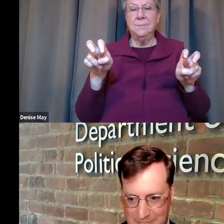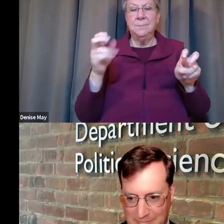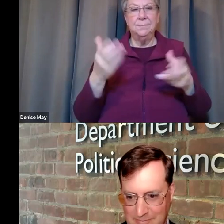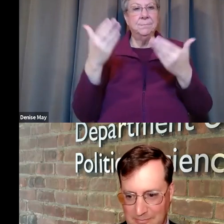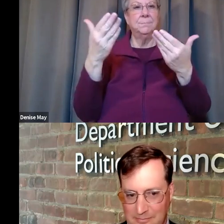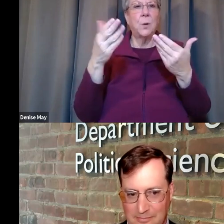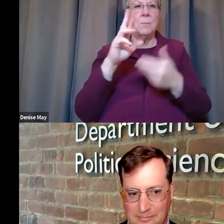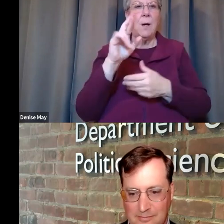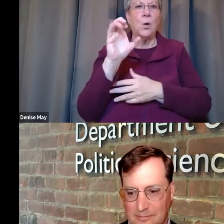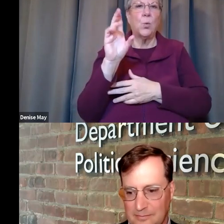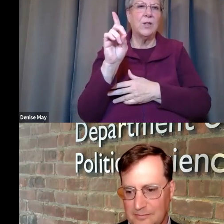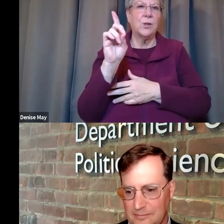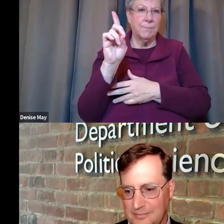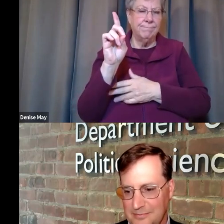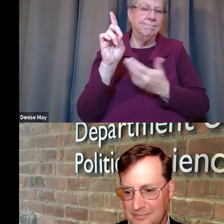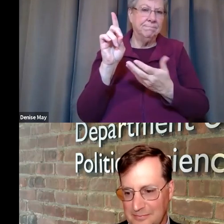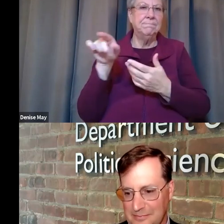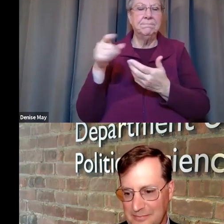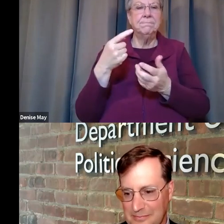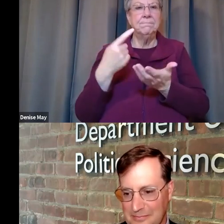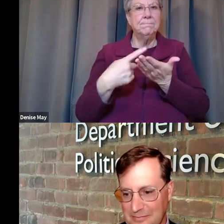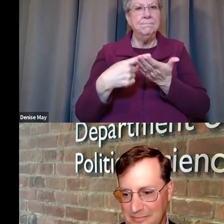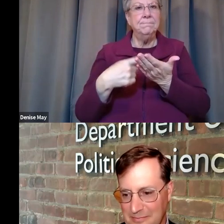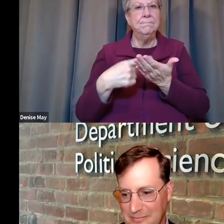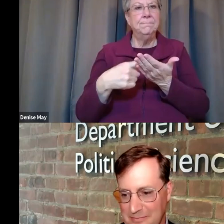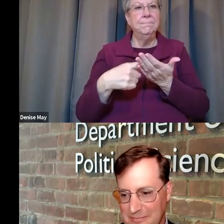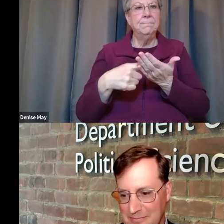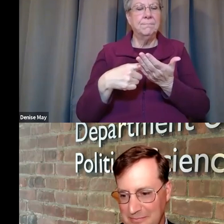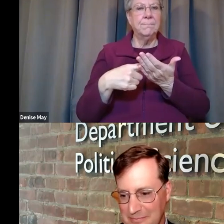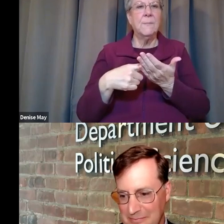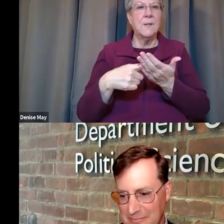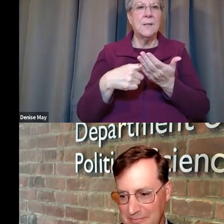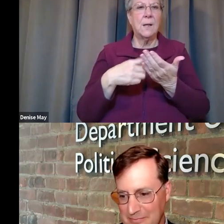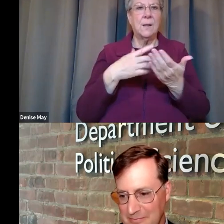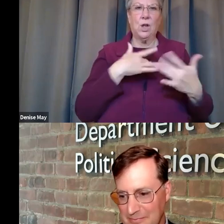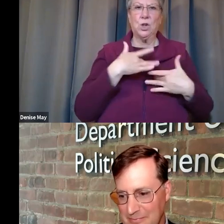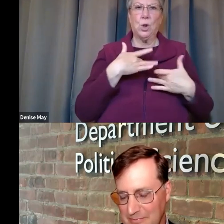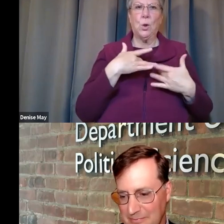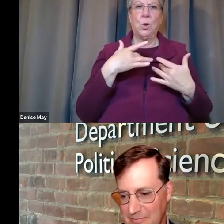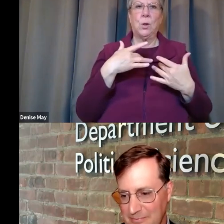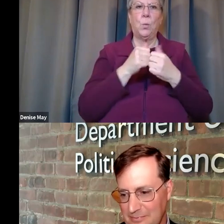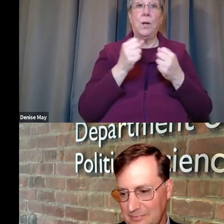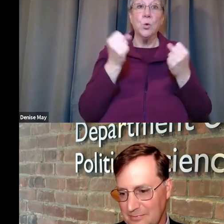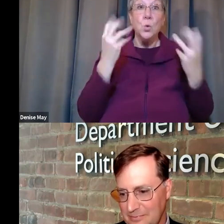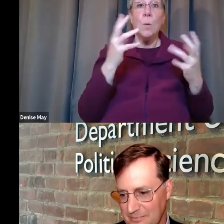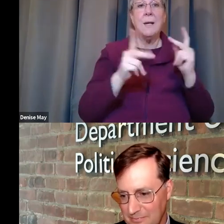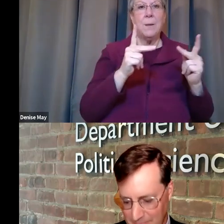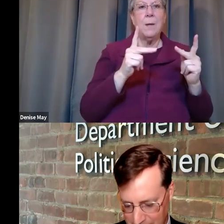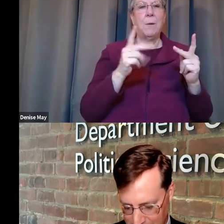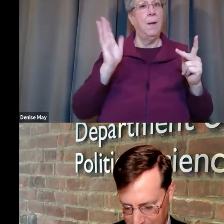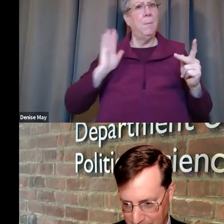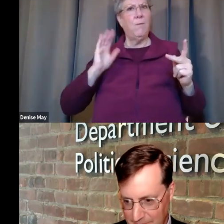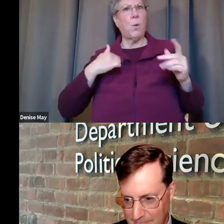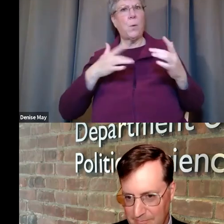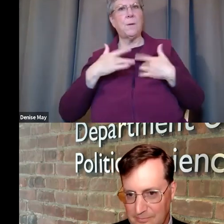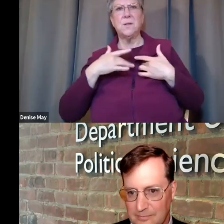by Richard, who discusses this, why are we concerned with too many people voting when we used to be concerned with too few? And I